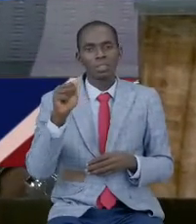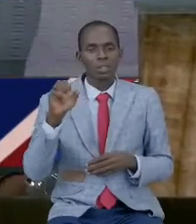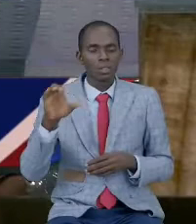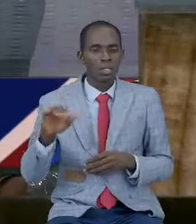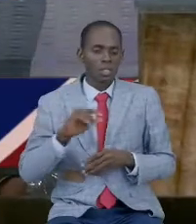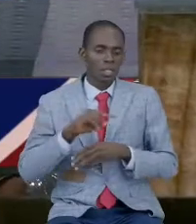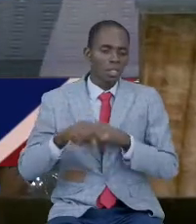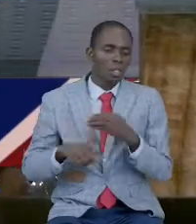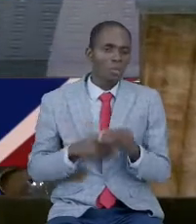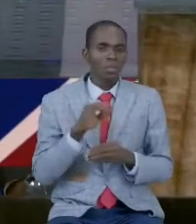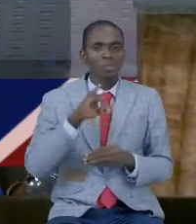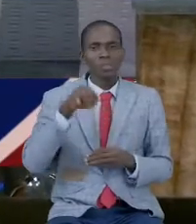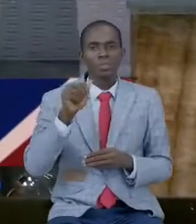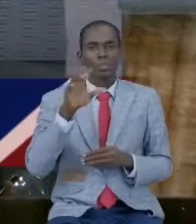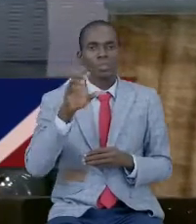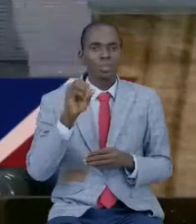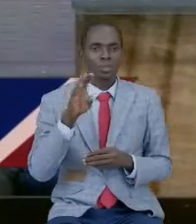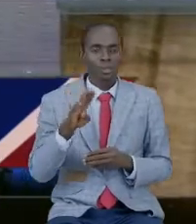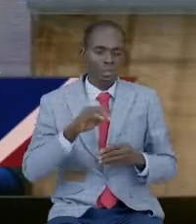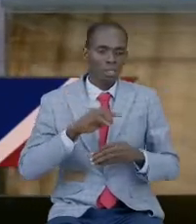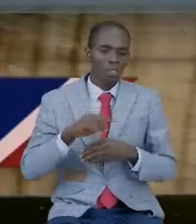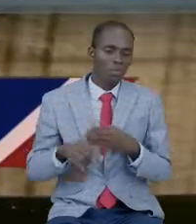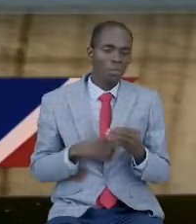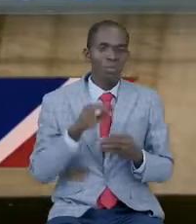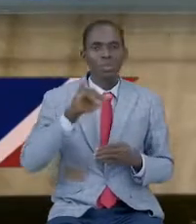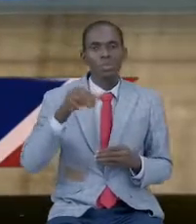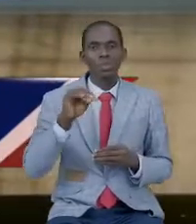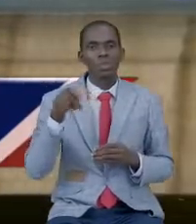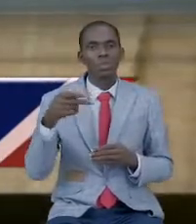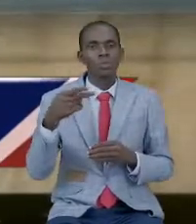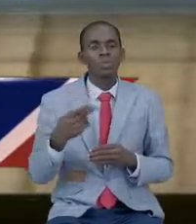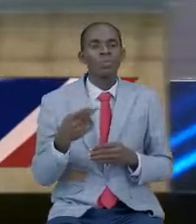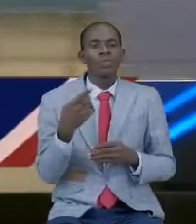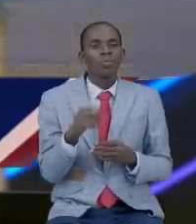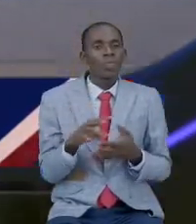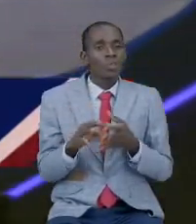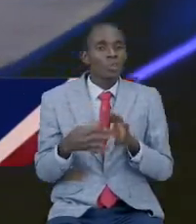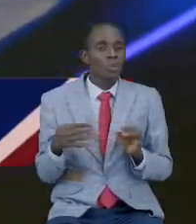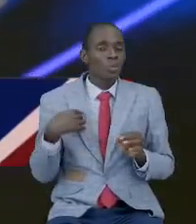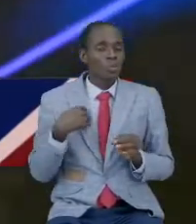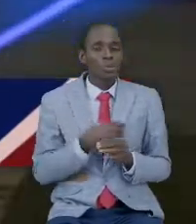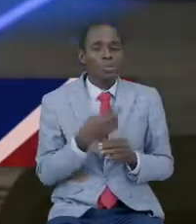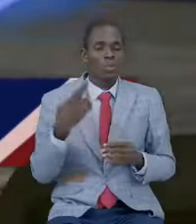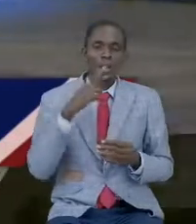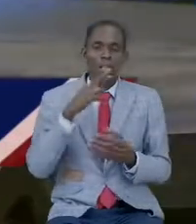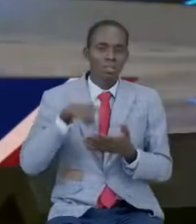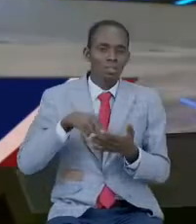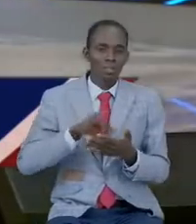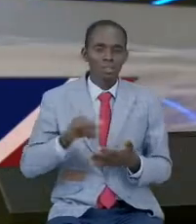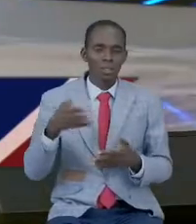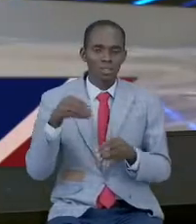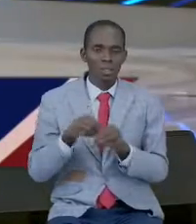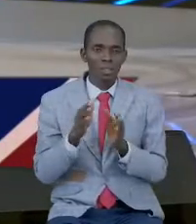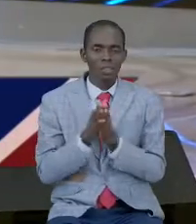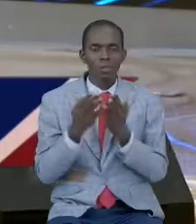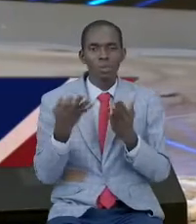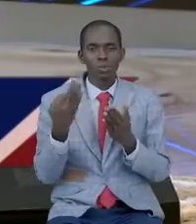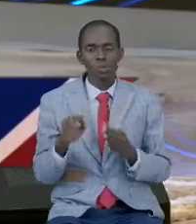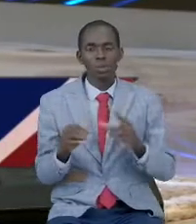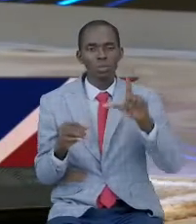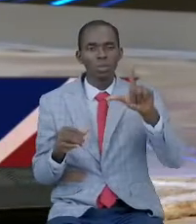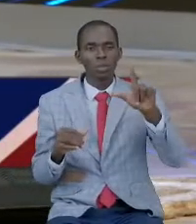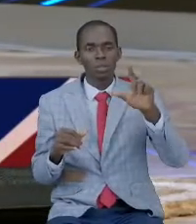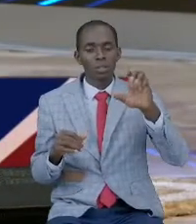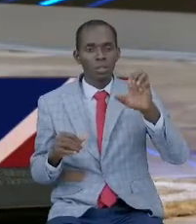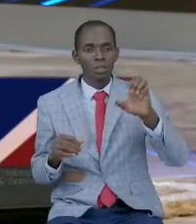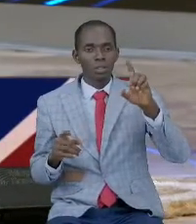Jacob, about Joseph, the stories were read about in Exodus, Leviticus, Numbers,